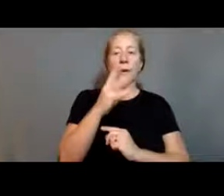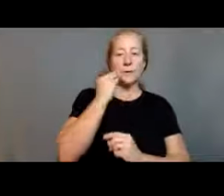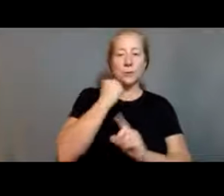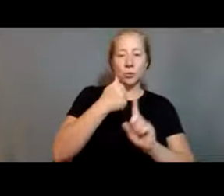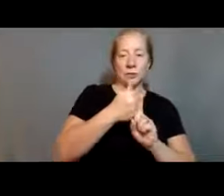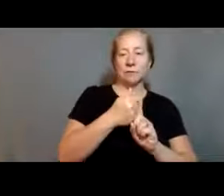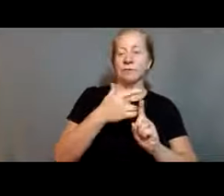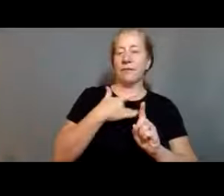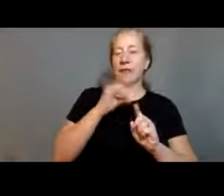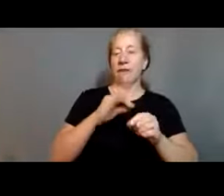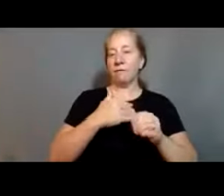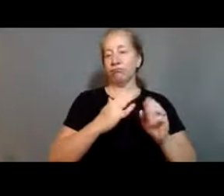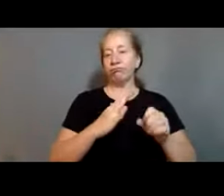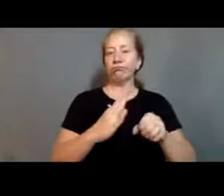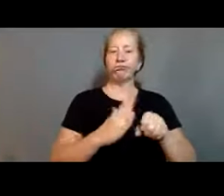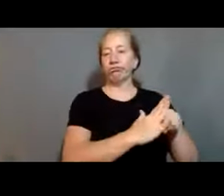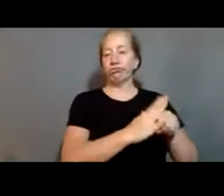directly.